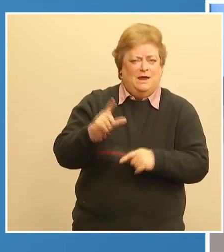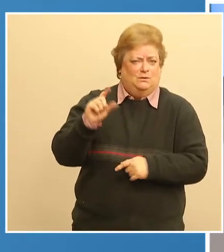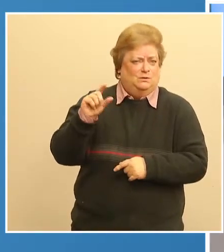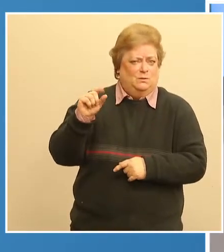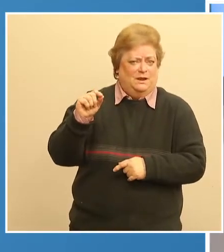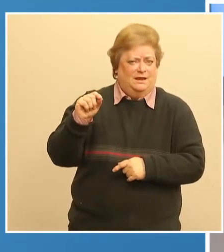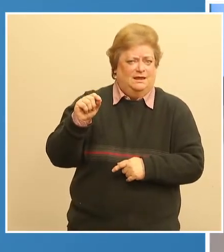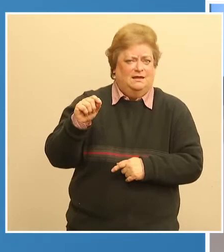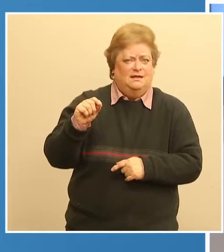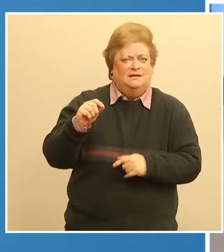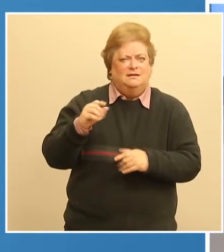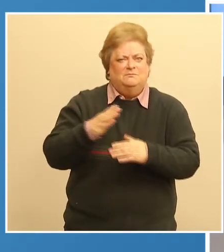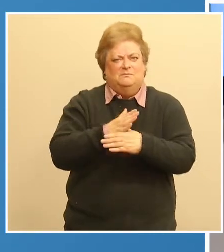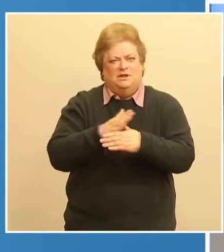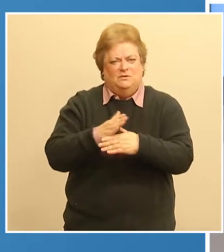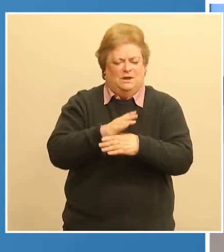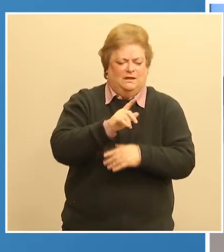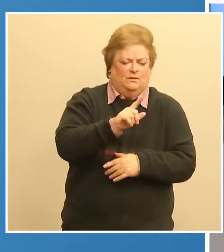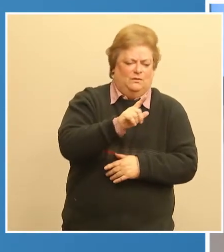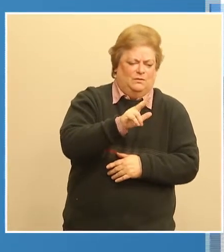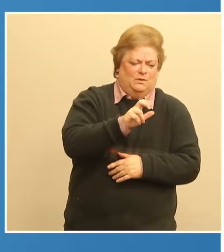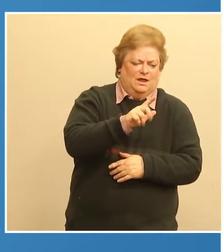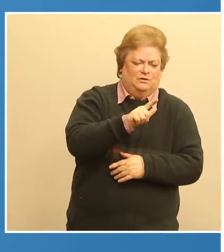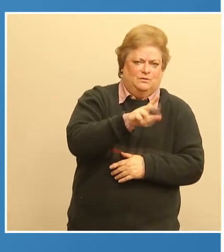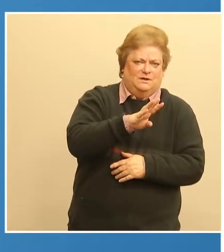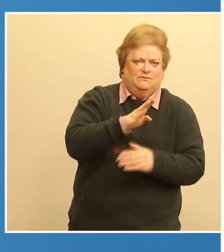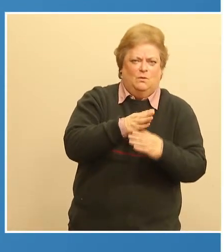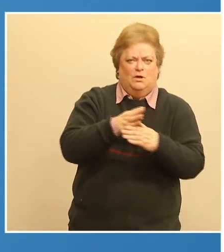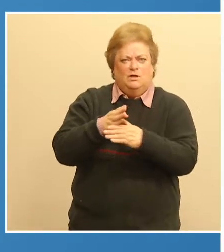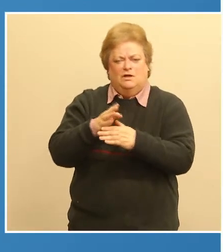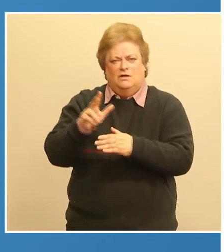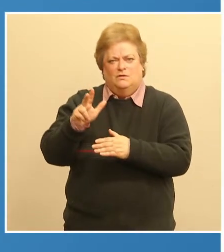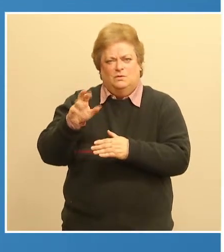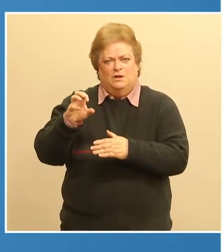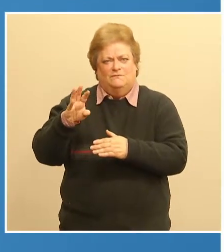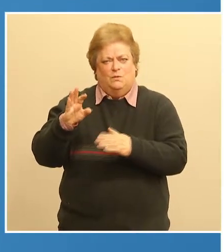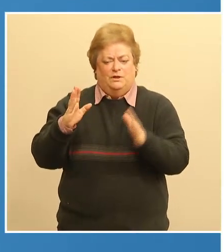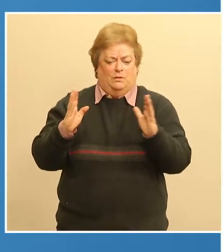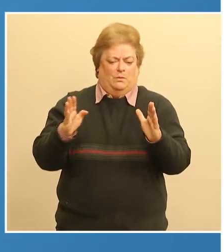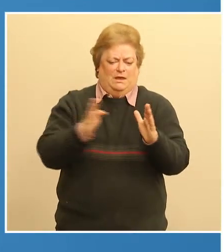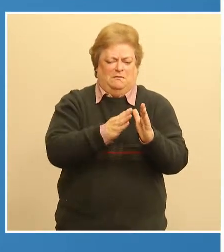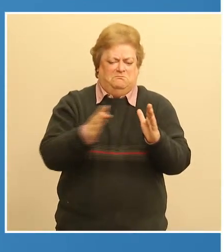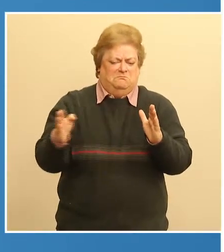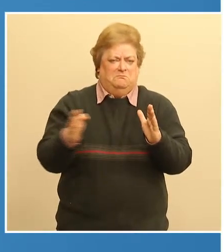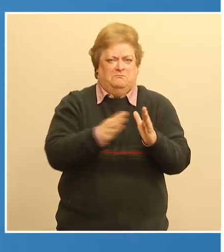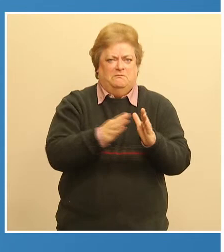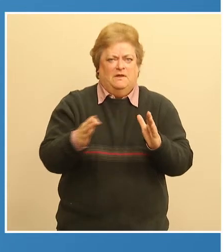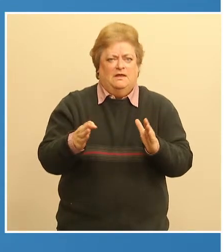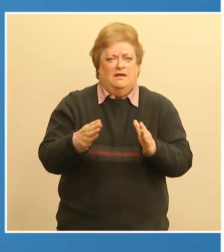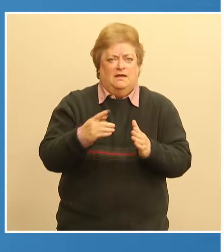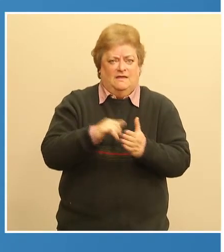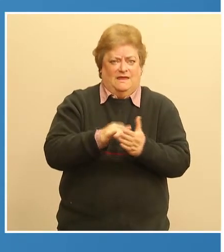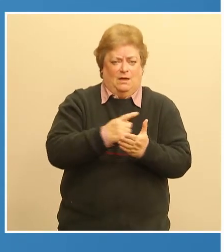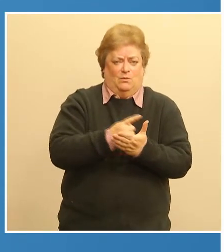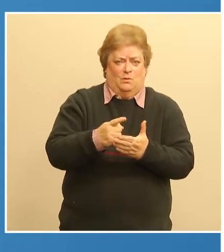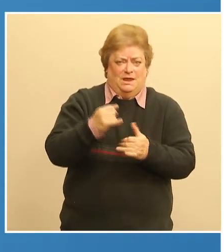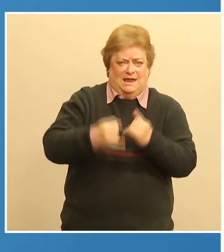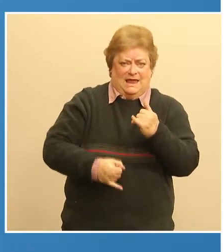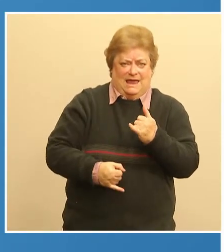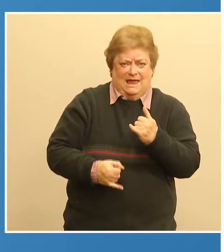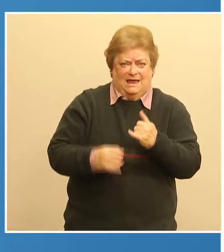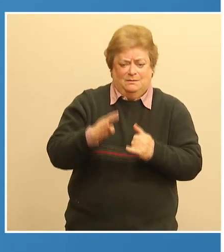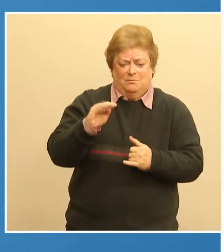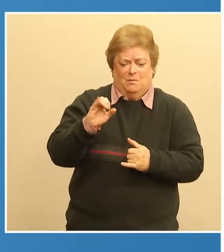cases, fluctuating between 324 and 343. For the week ending March